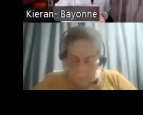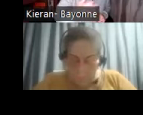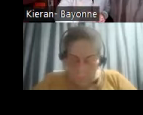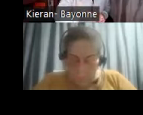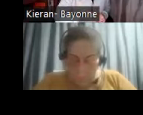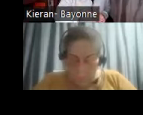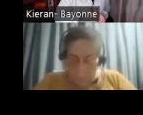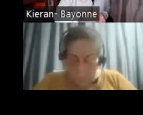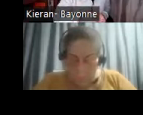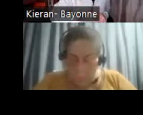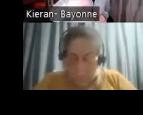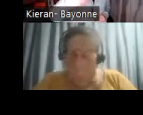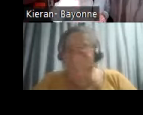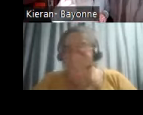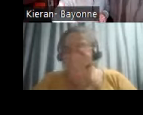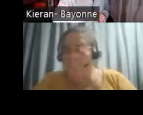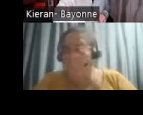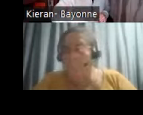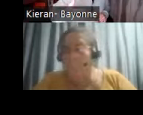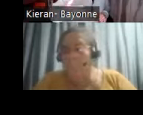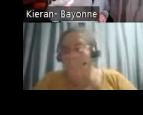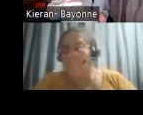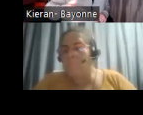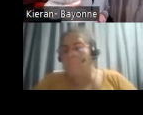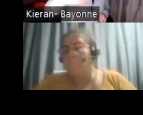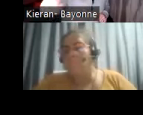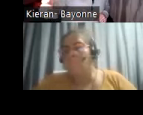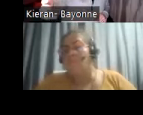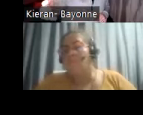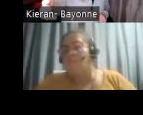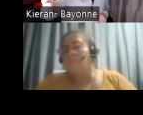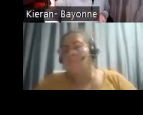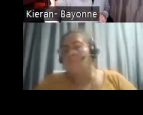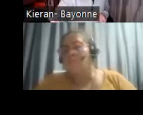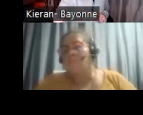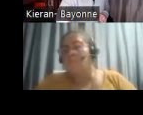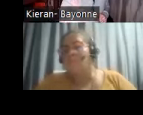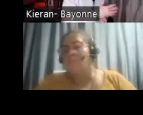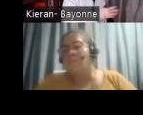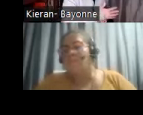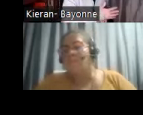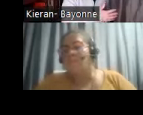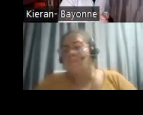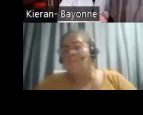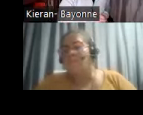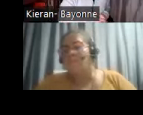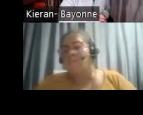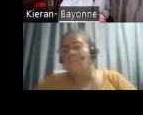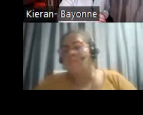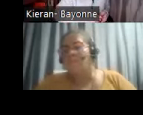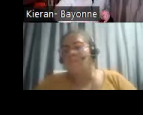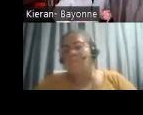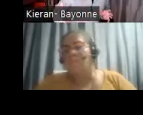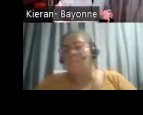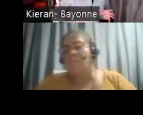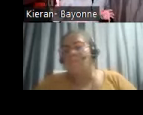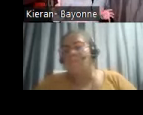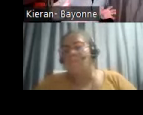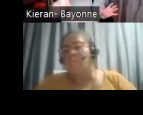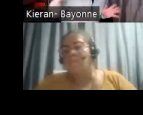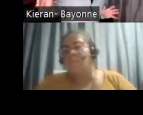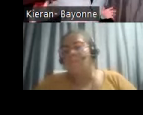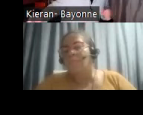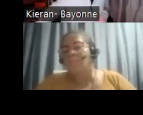they're just worried about collecting, making their money on the water supply side and neglecting the sewer side, they should be held accountable